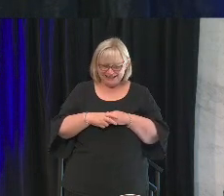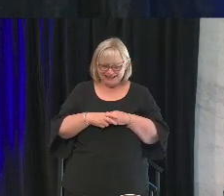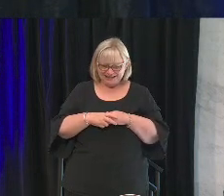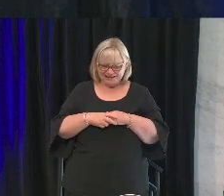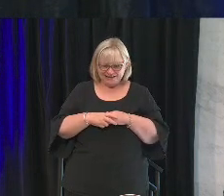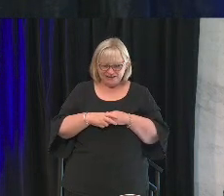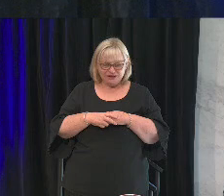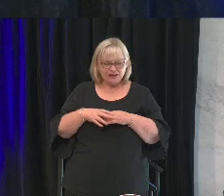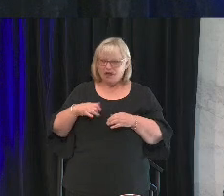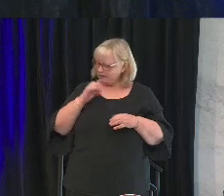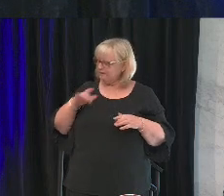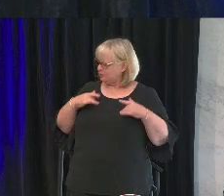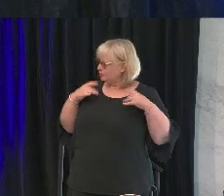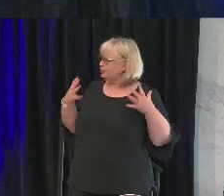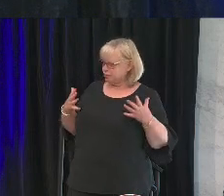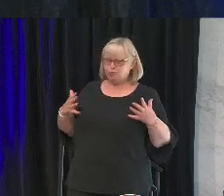Quite a strong presence I can feel.